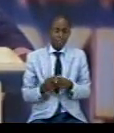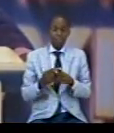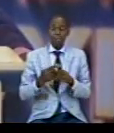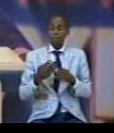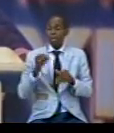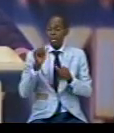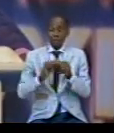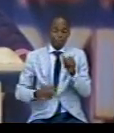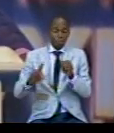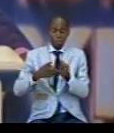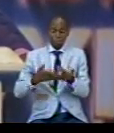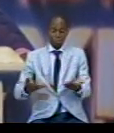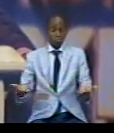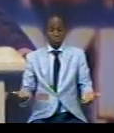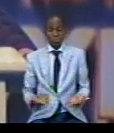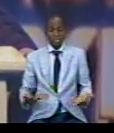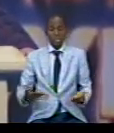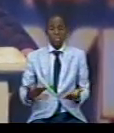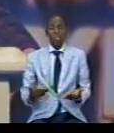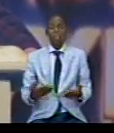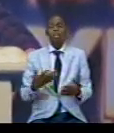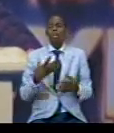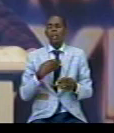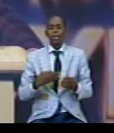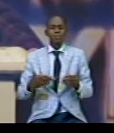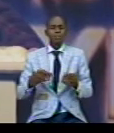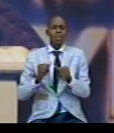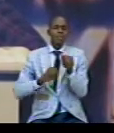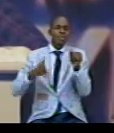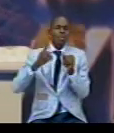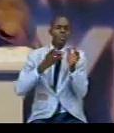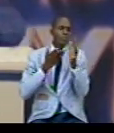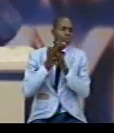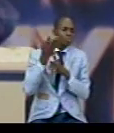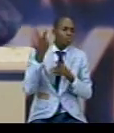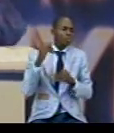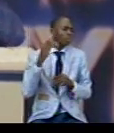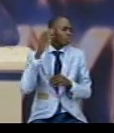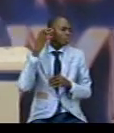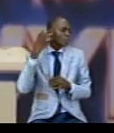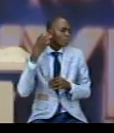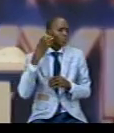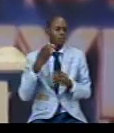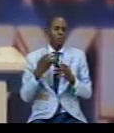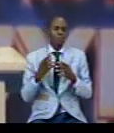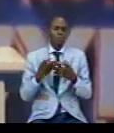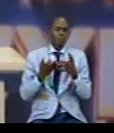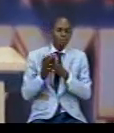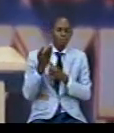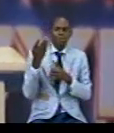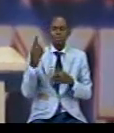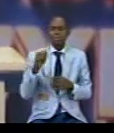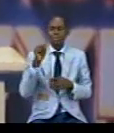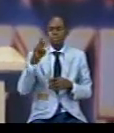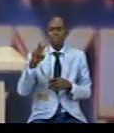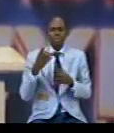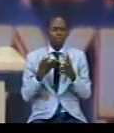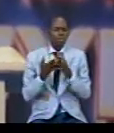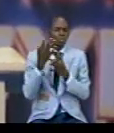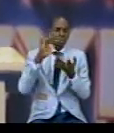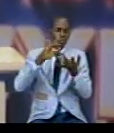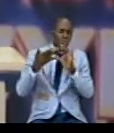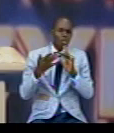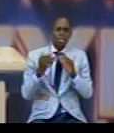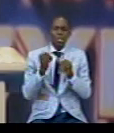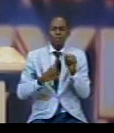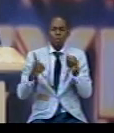Alpha location, over the radio, over the television, everywhere where people are alone in their families, in